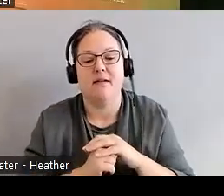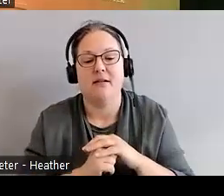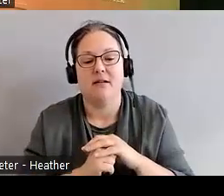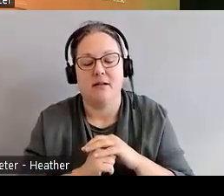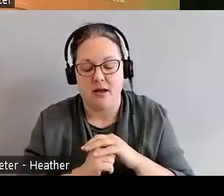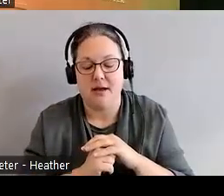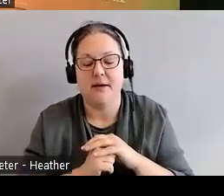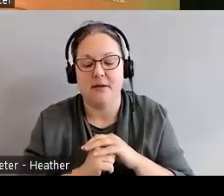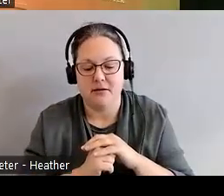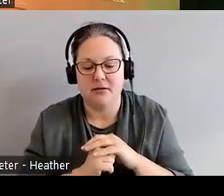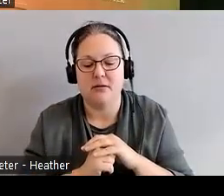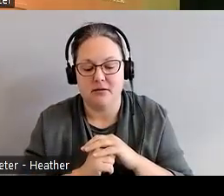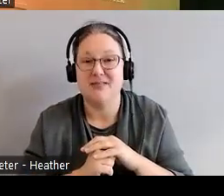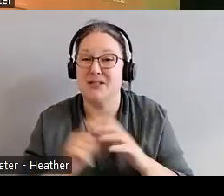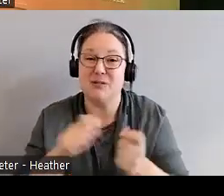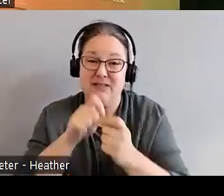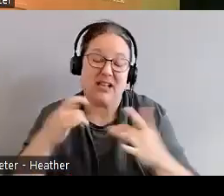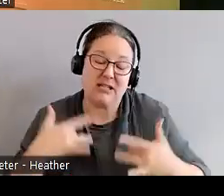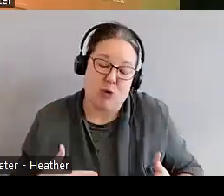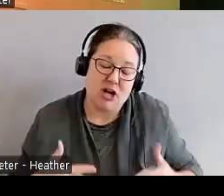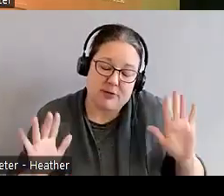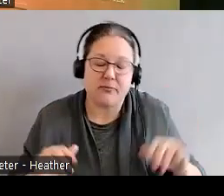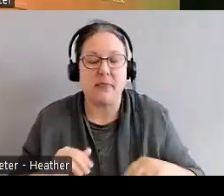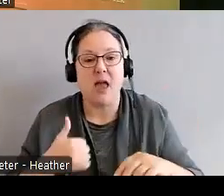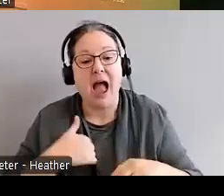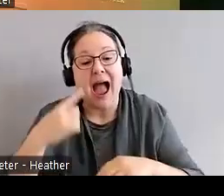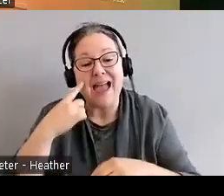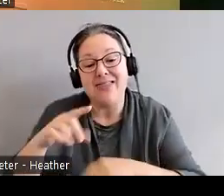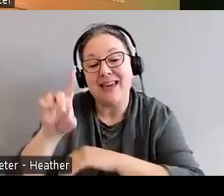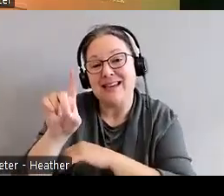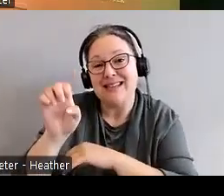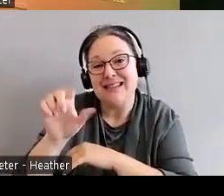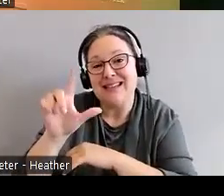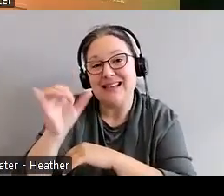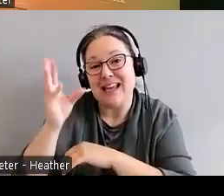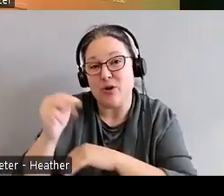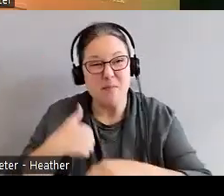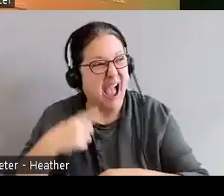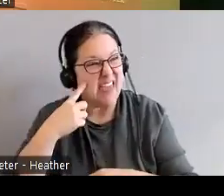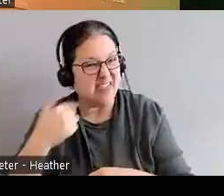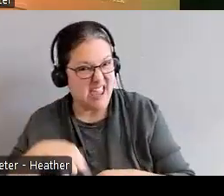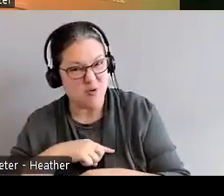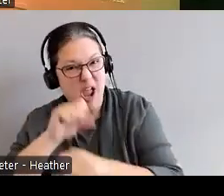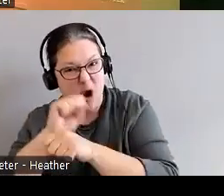especially depression. Now, I think delirium, we are actually working on it unless I'm mistaken.